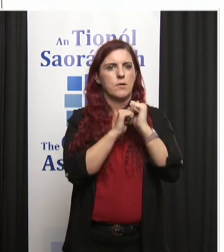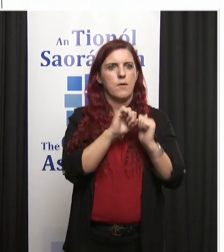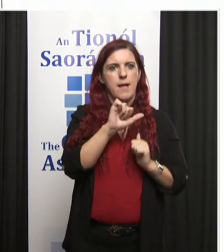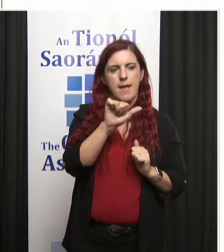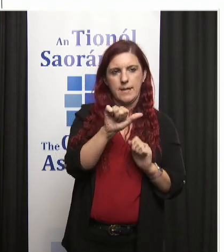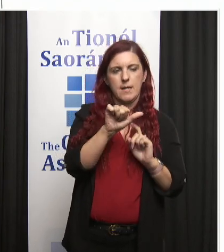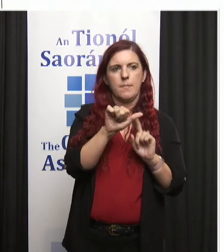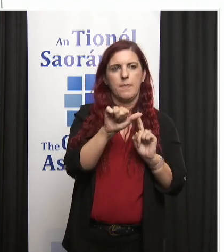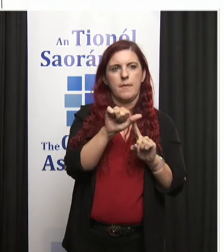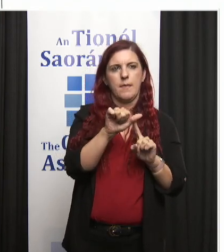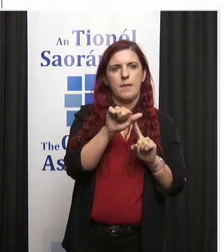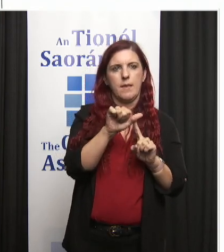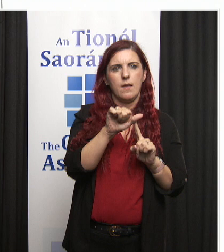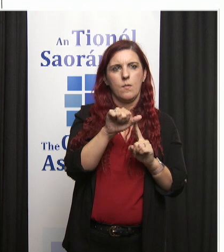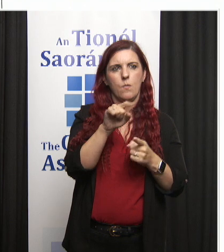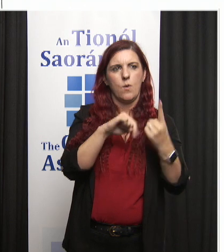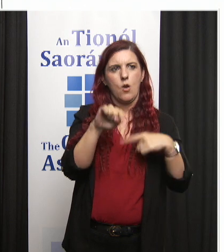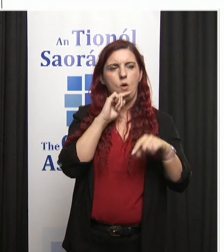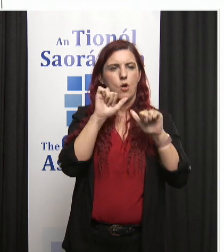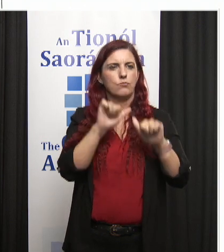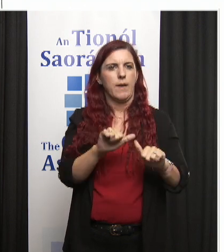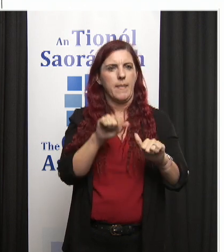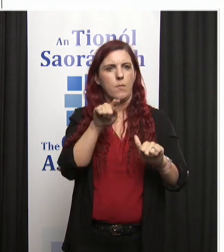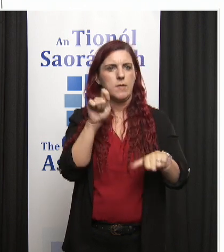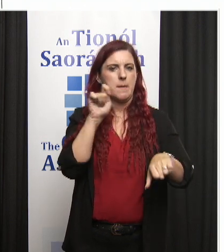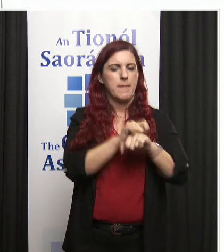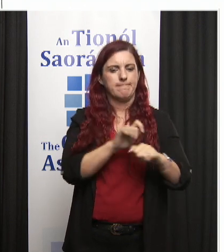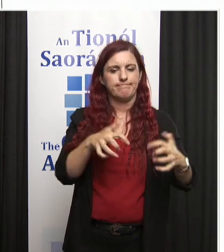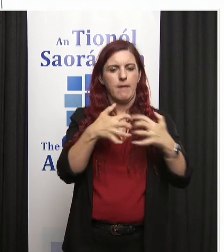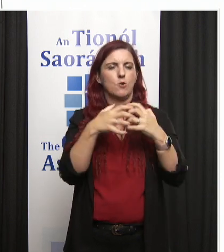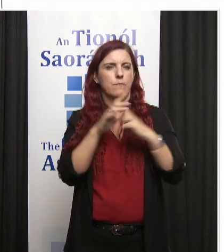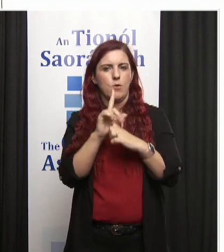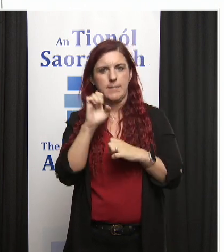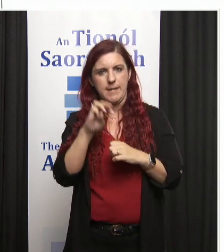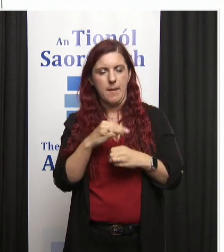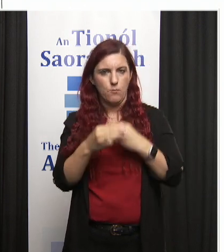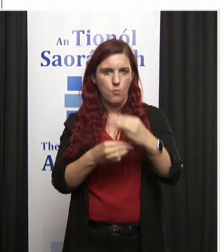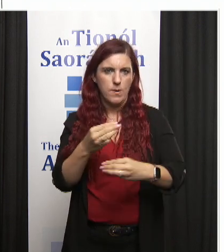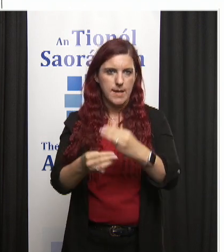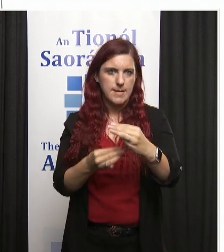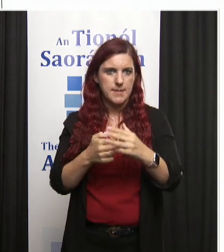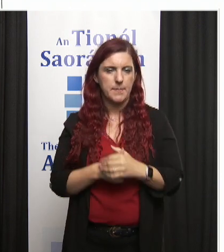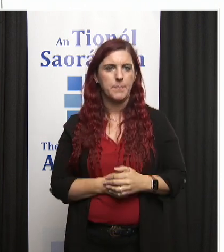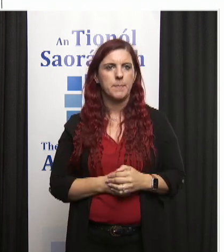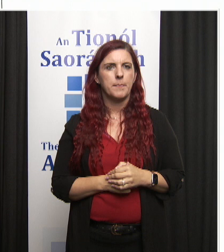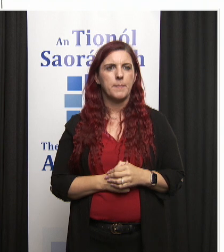we agreed upon would be best suited to the DEM and the groupings there.